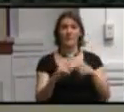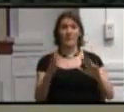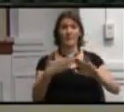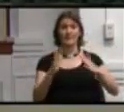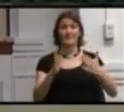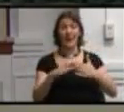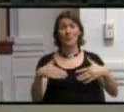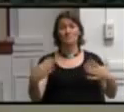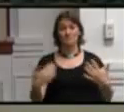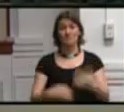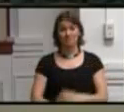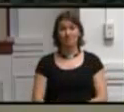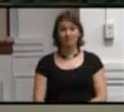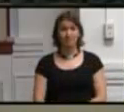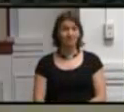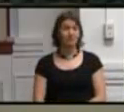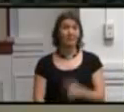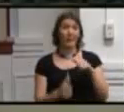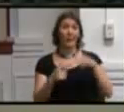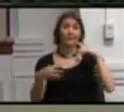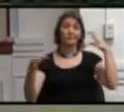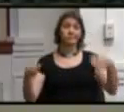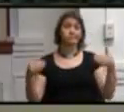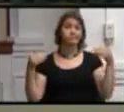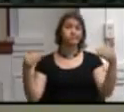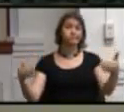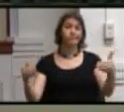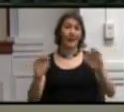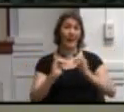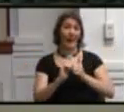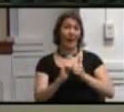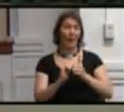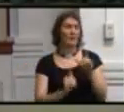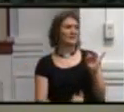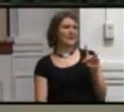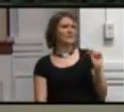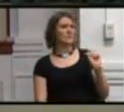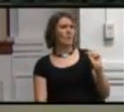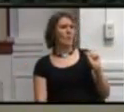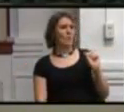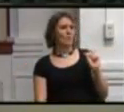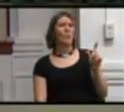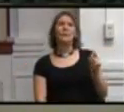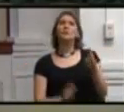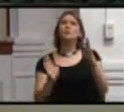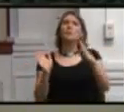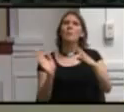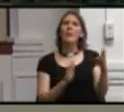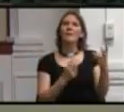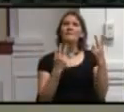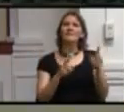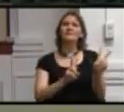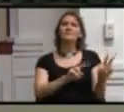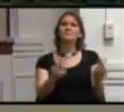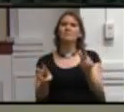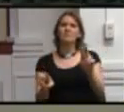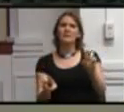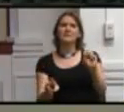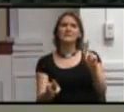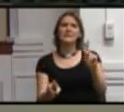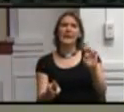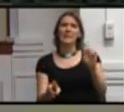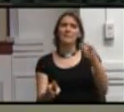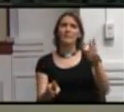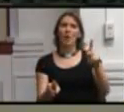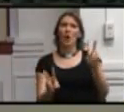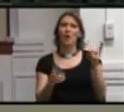bring this back for a decision about what we're going to do with Police Fire. We also need to plan a visit to the skate park. We do also need